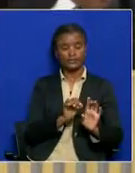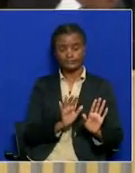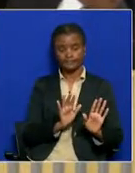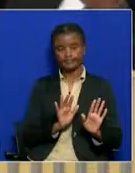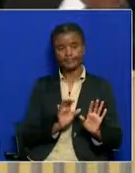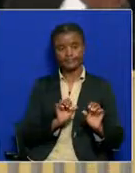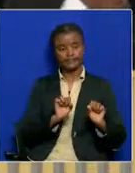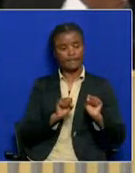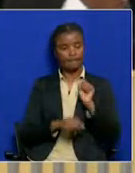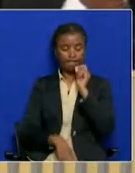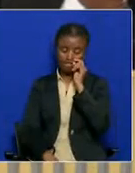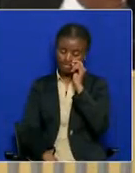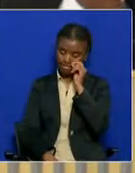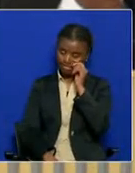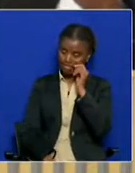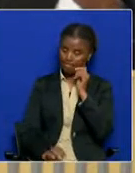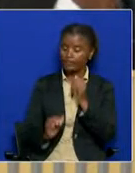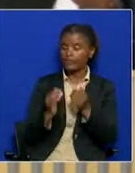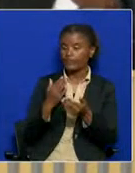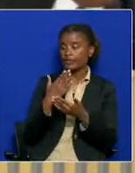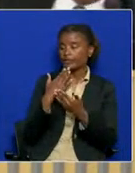Thank you, Ms. Bowe.